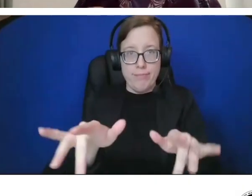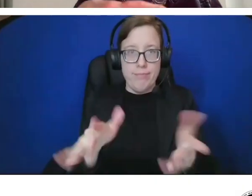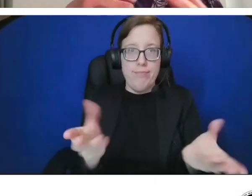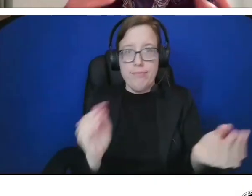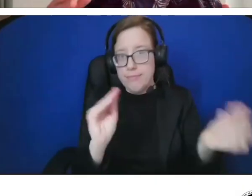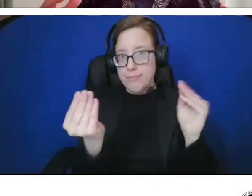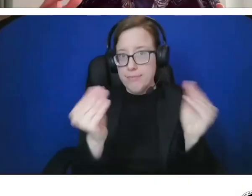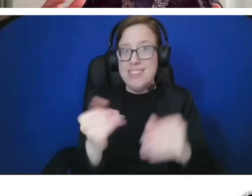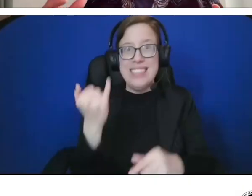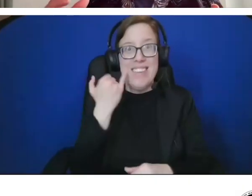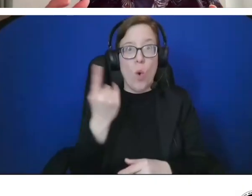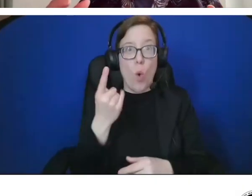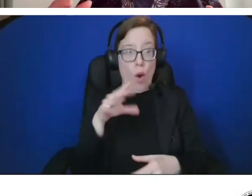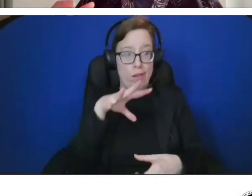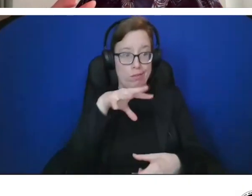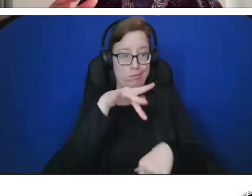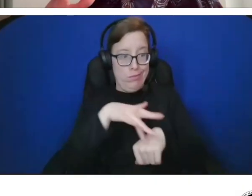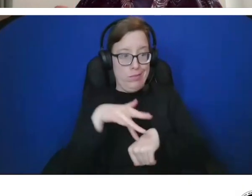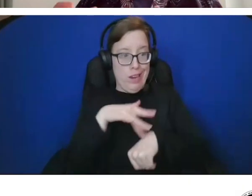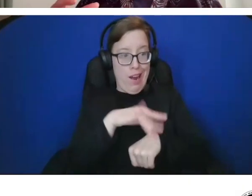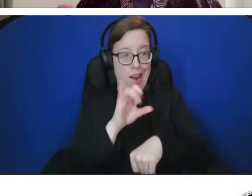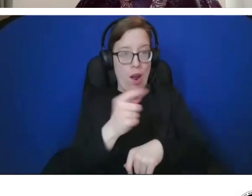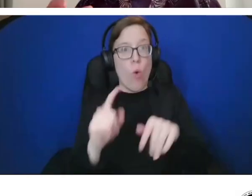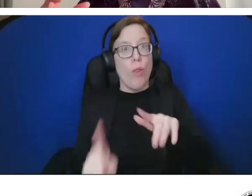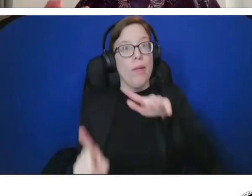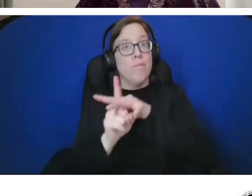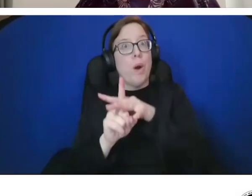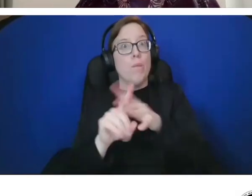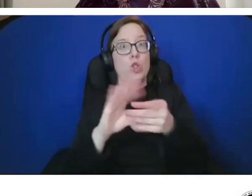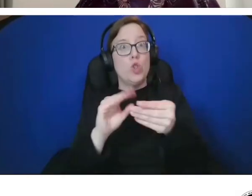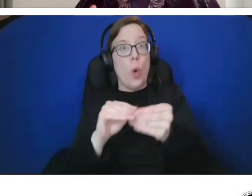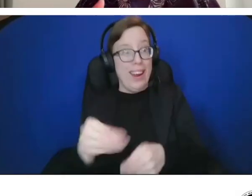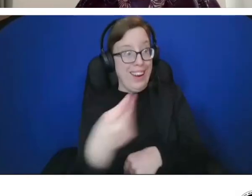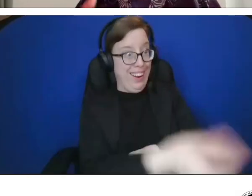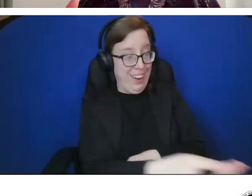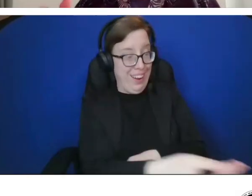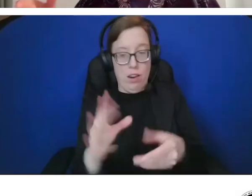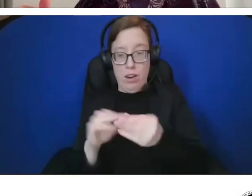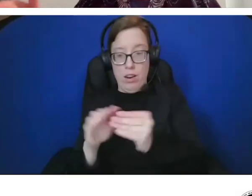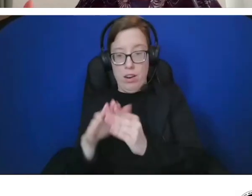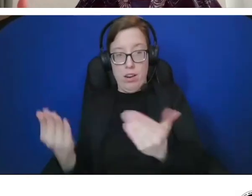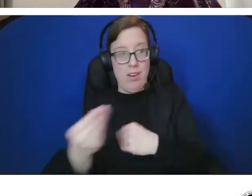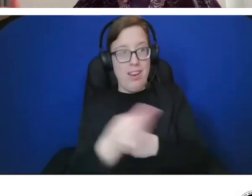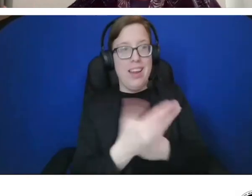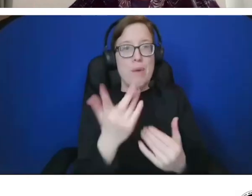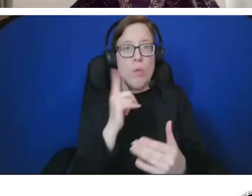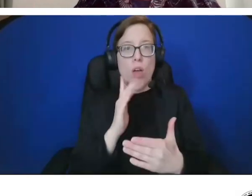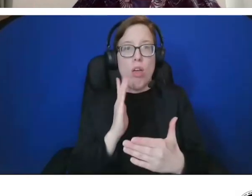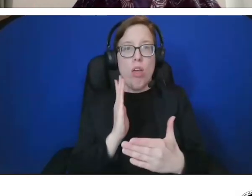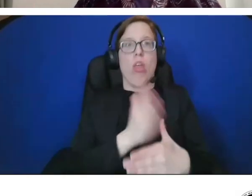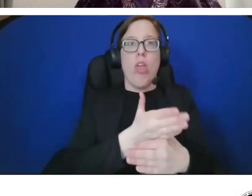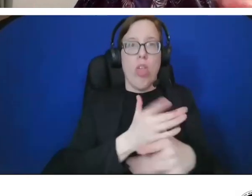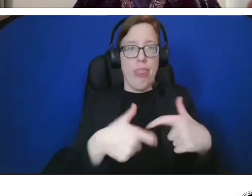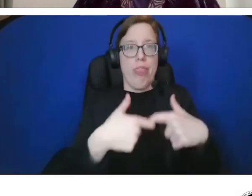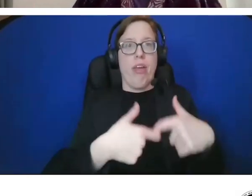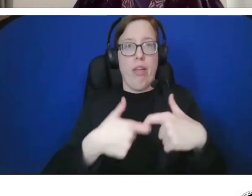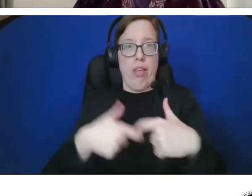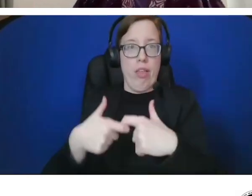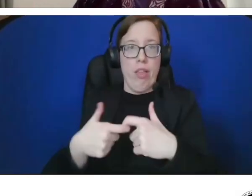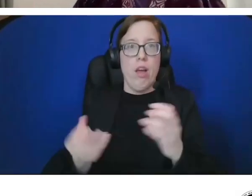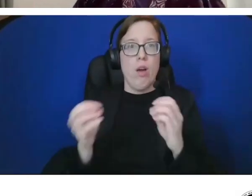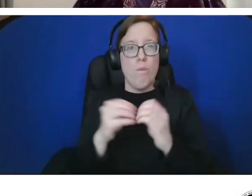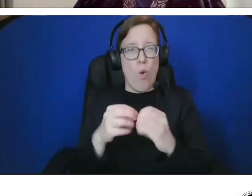If you only engage with the objects as they come up in the story, it might create so many interruptions that